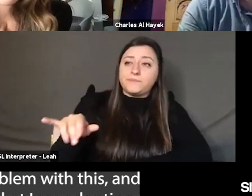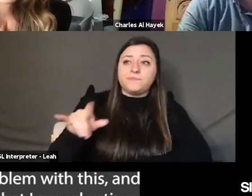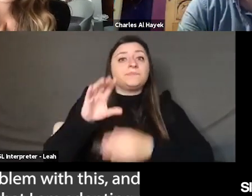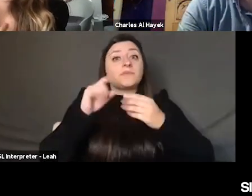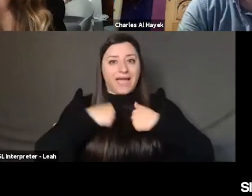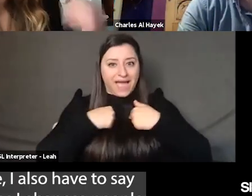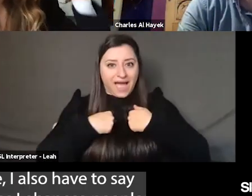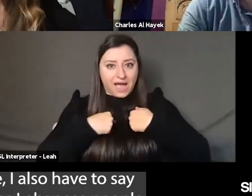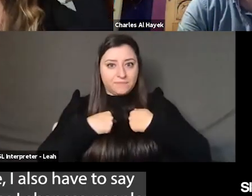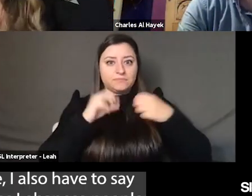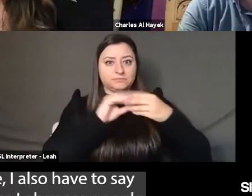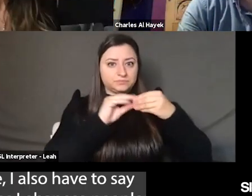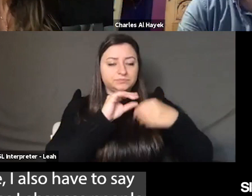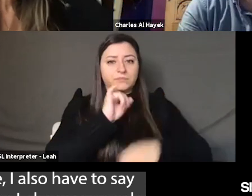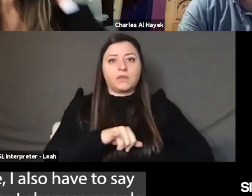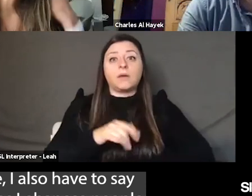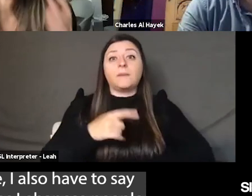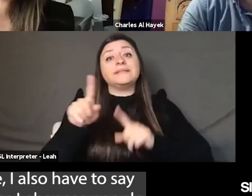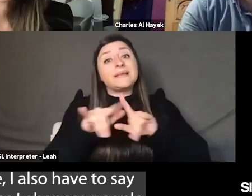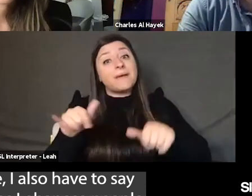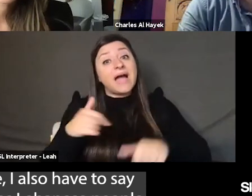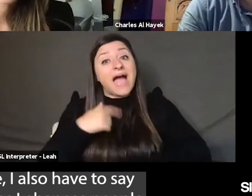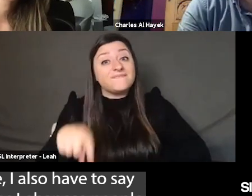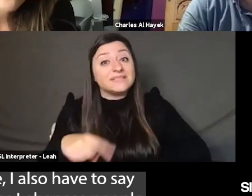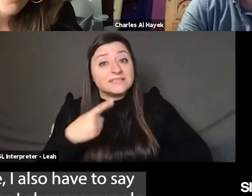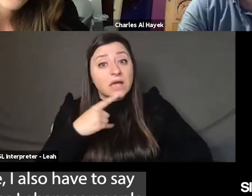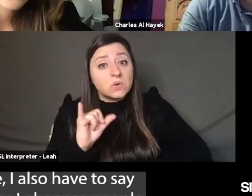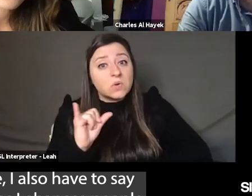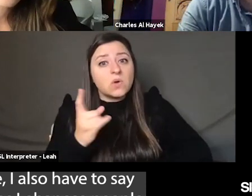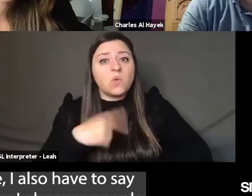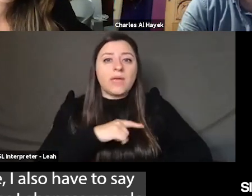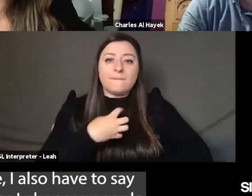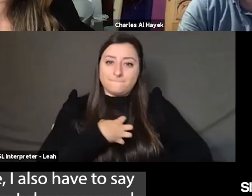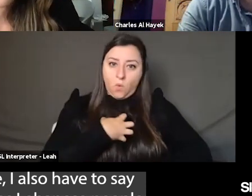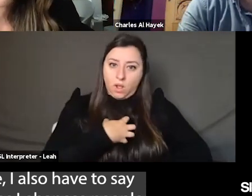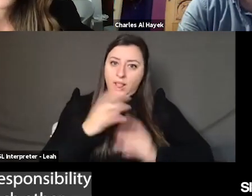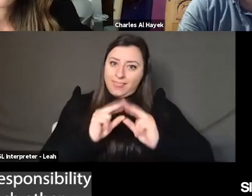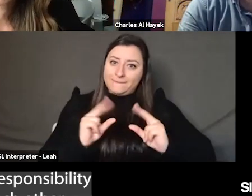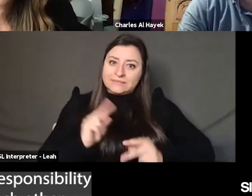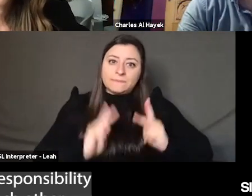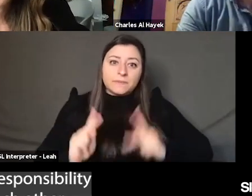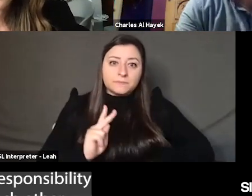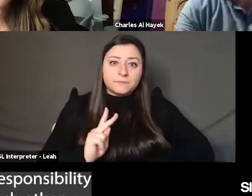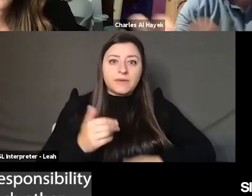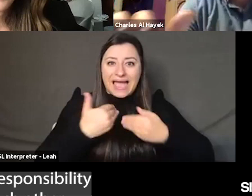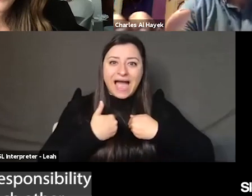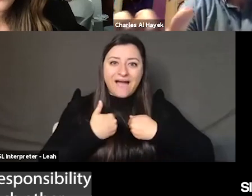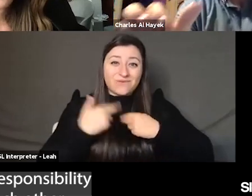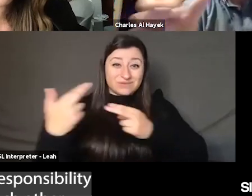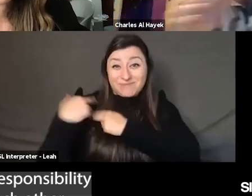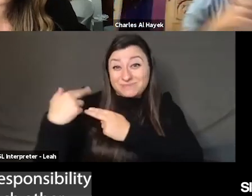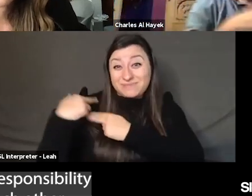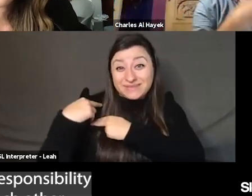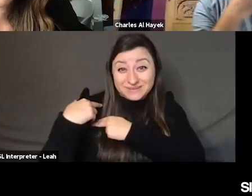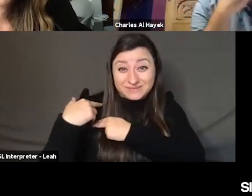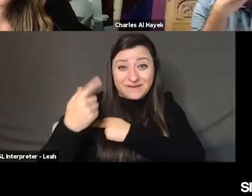am adopting. But at the same time, I also have to say that we also morally, as Lebanese people, have a moral responsibility